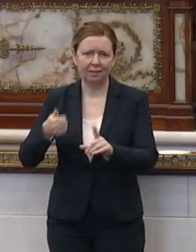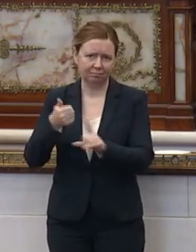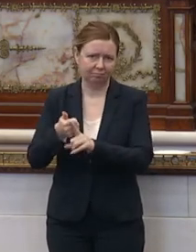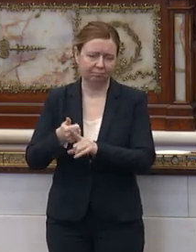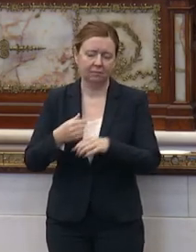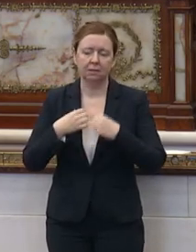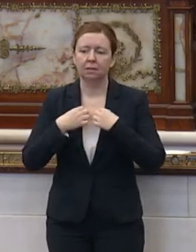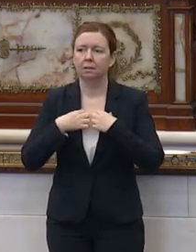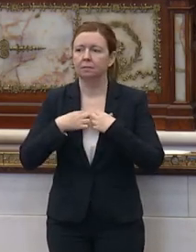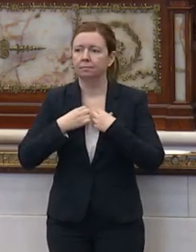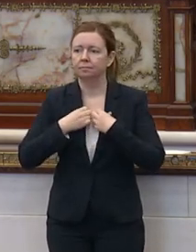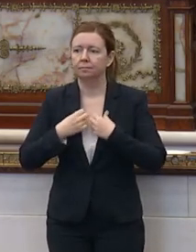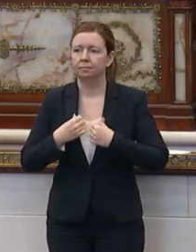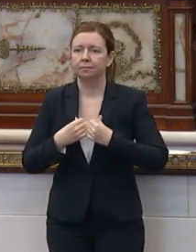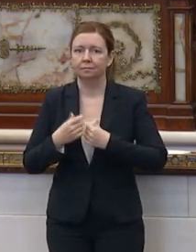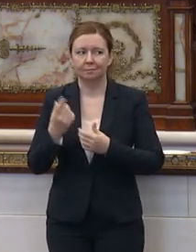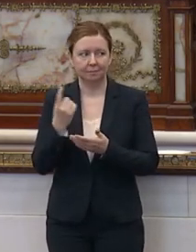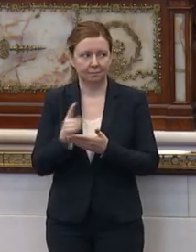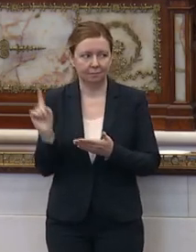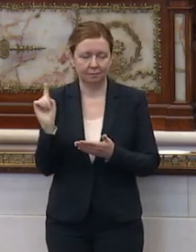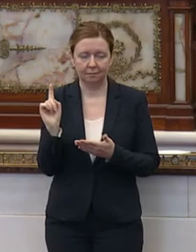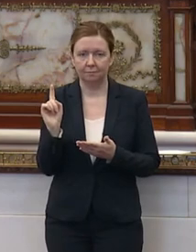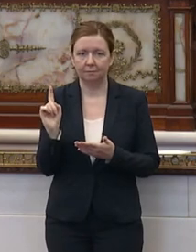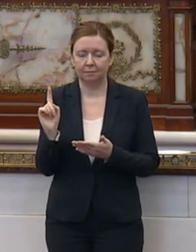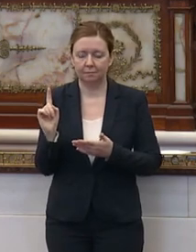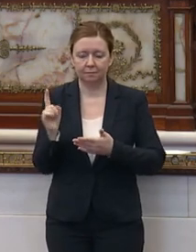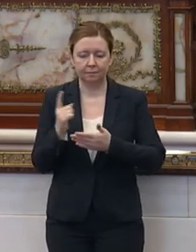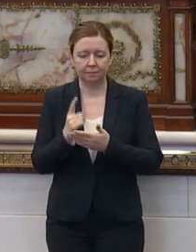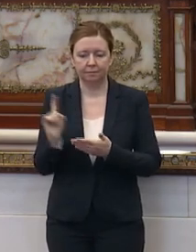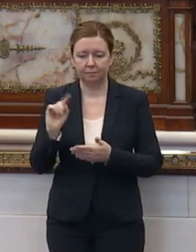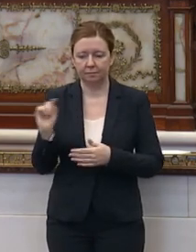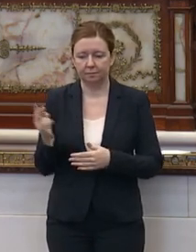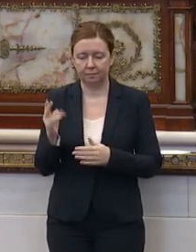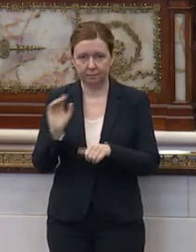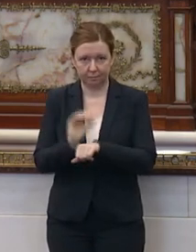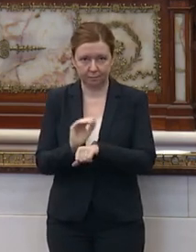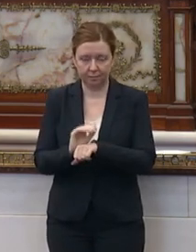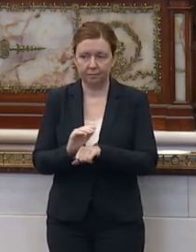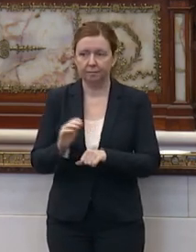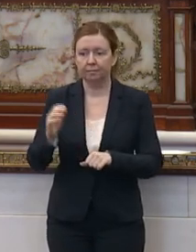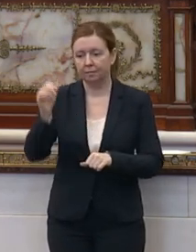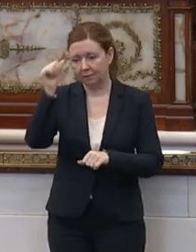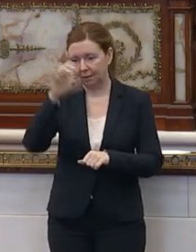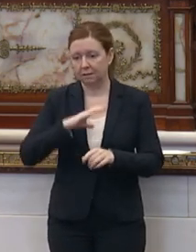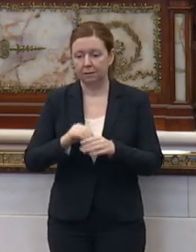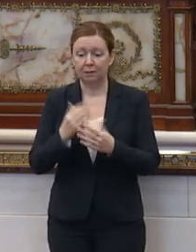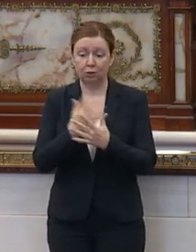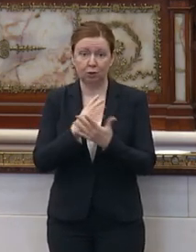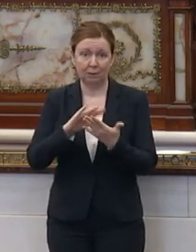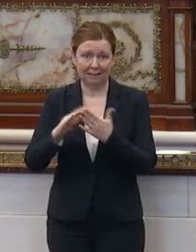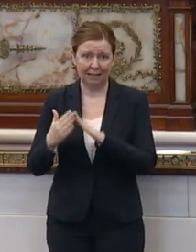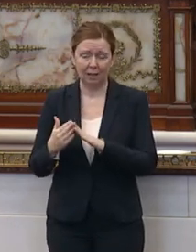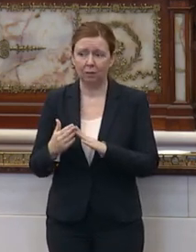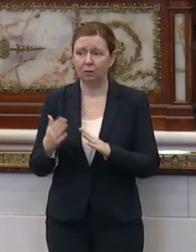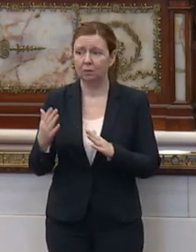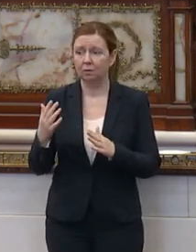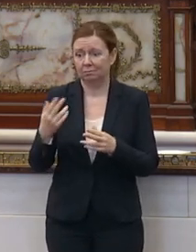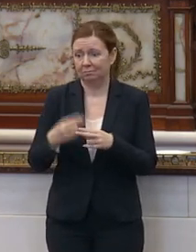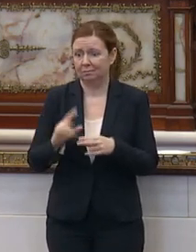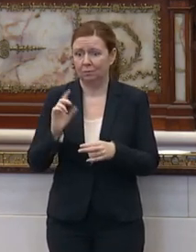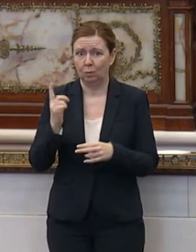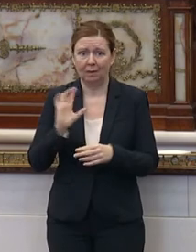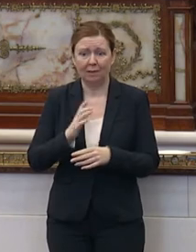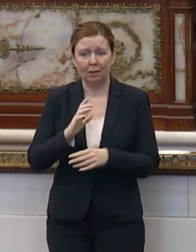has had. Just last week, last Thursday evening, a gentleman in Germantown, what we would call one